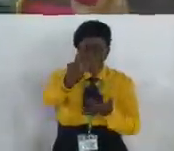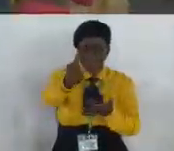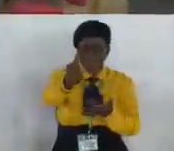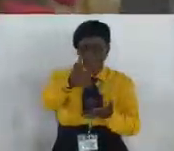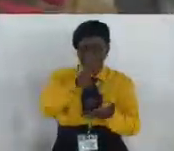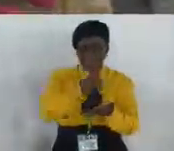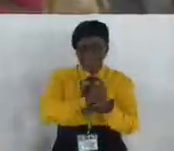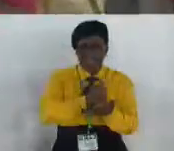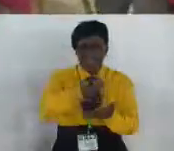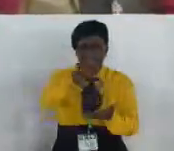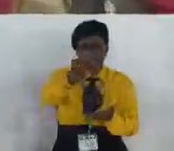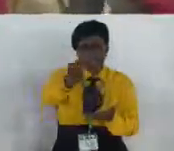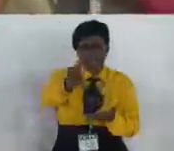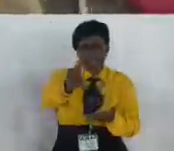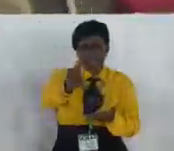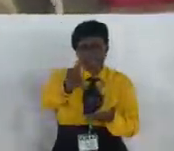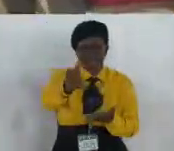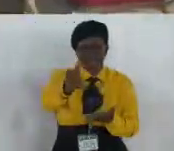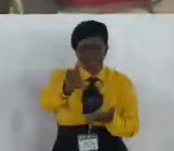Amen.